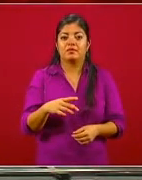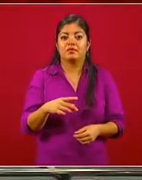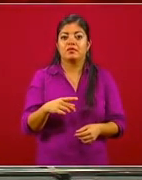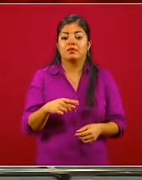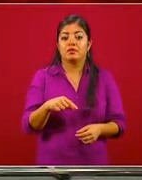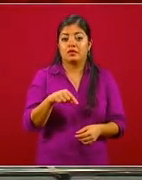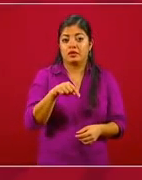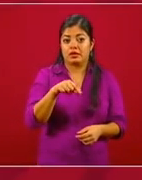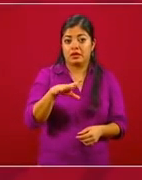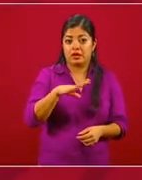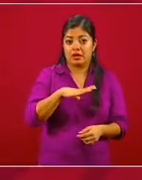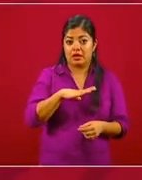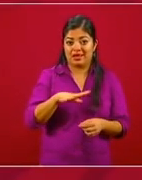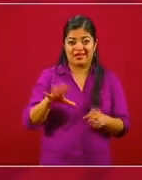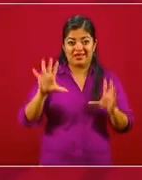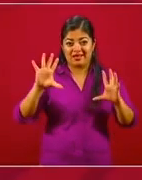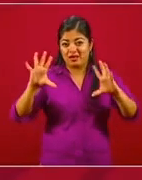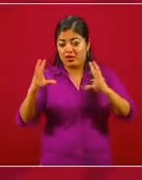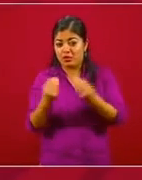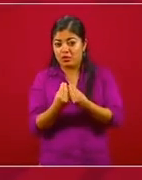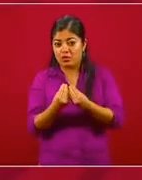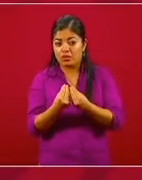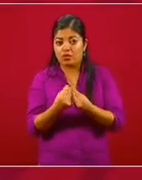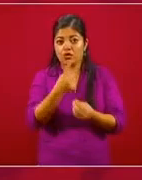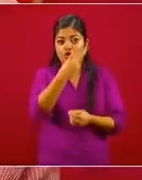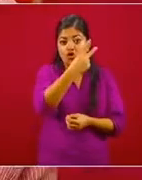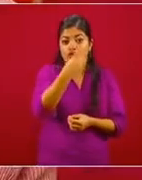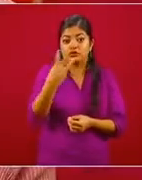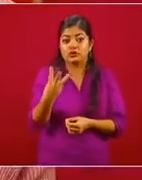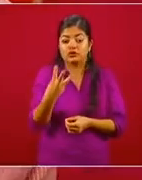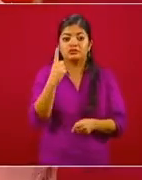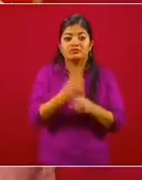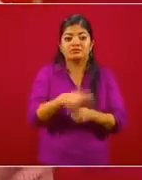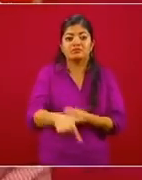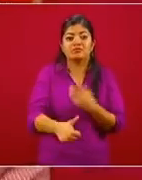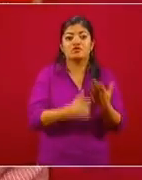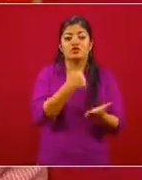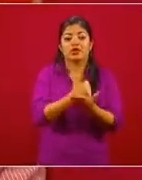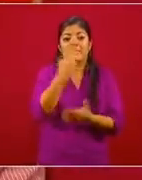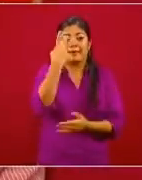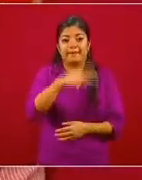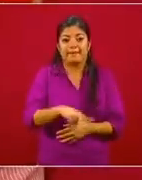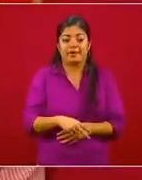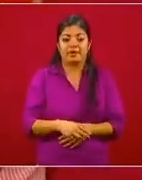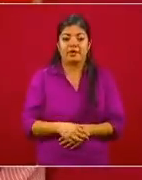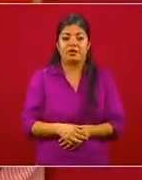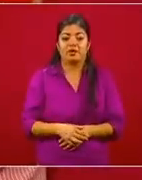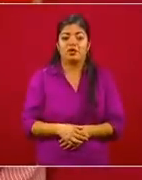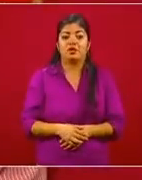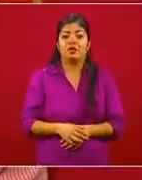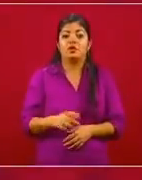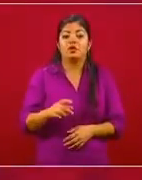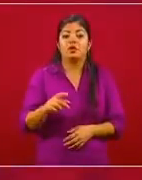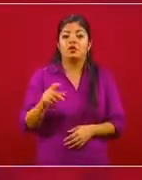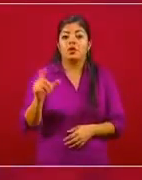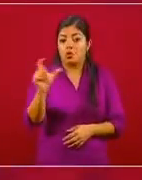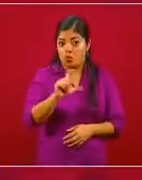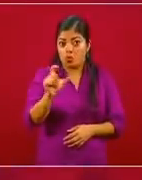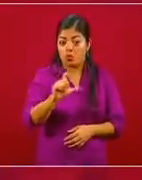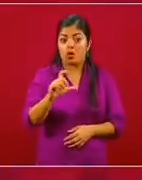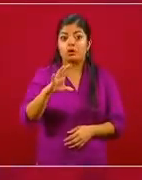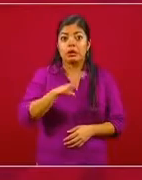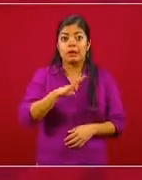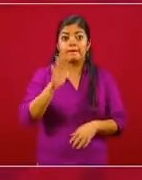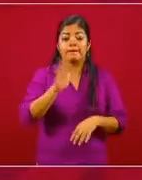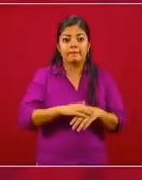But we had said that those dates were for Mexico City. They applied for the metropolitan area of the Valley of